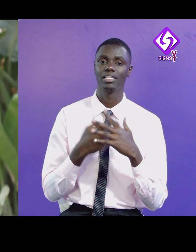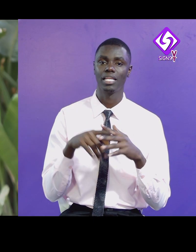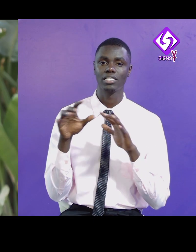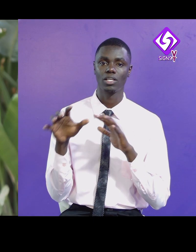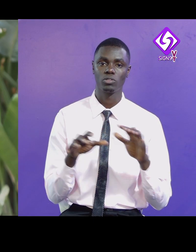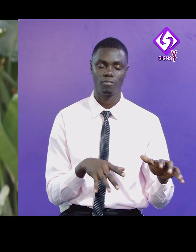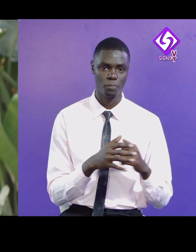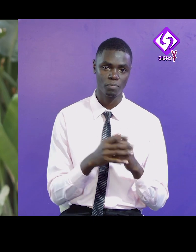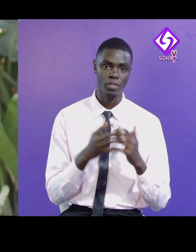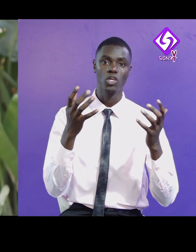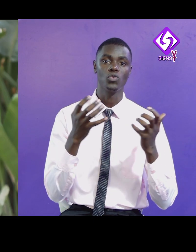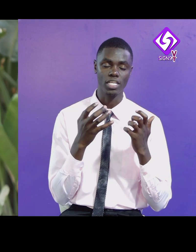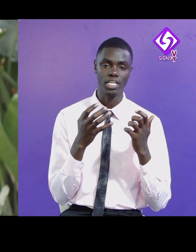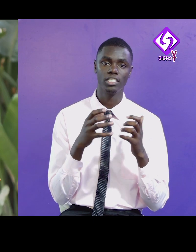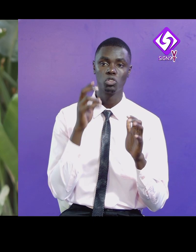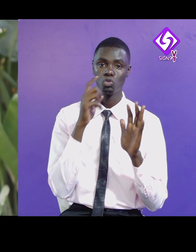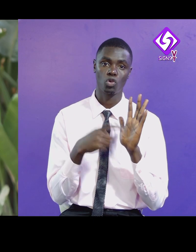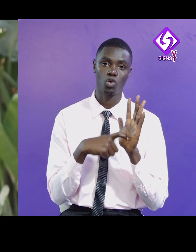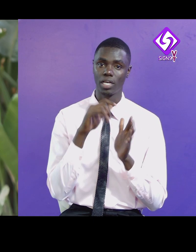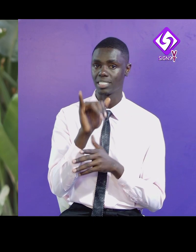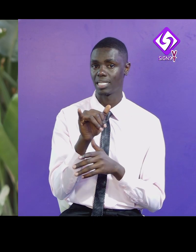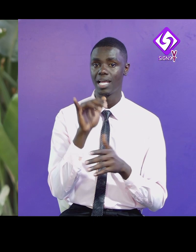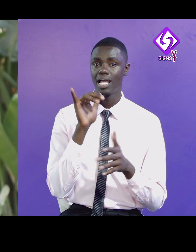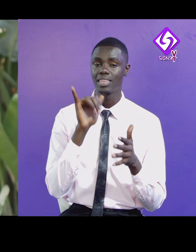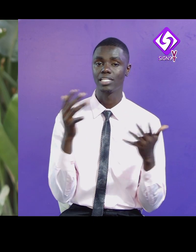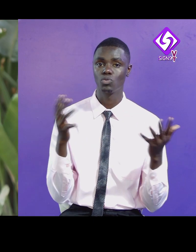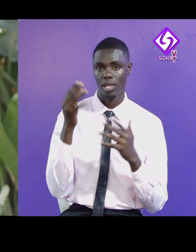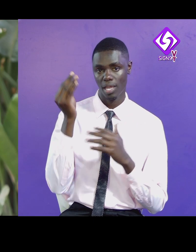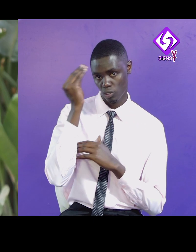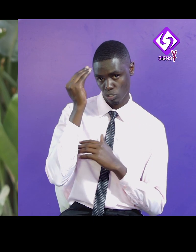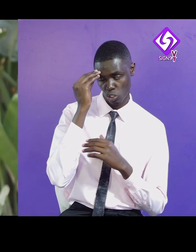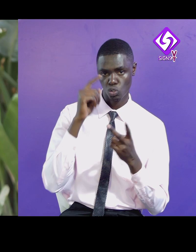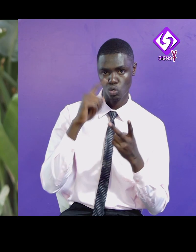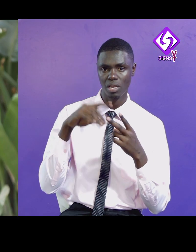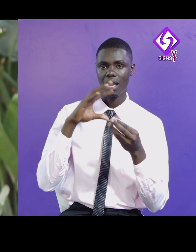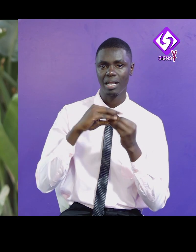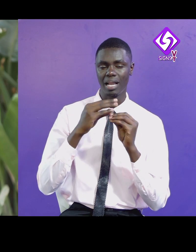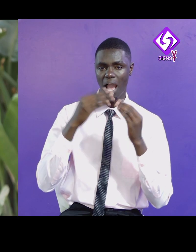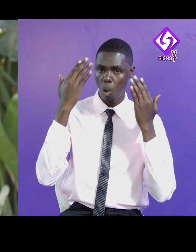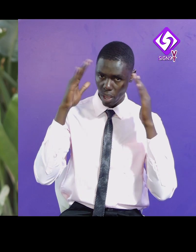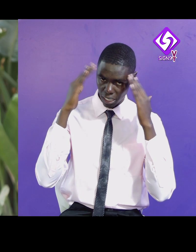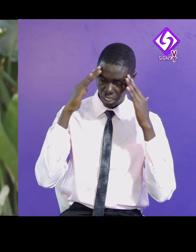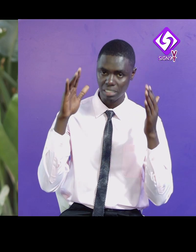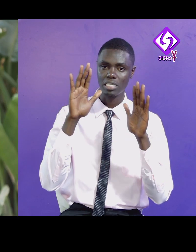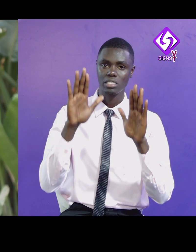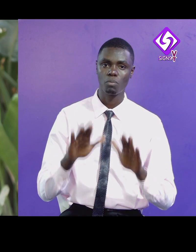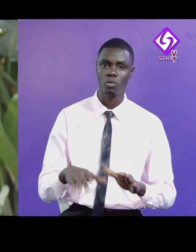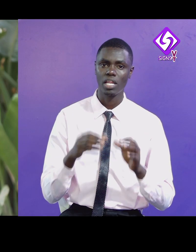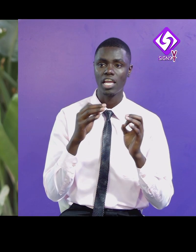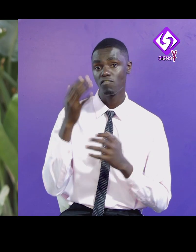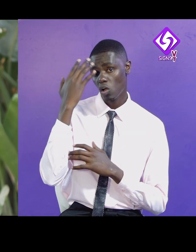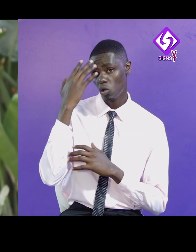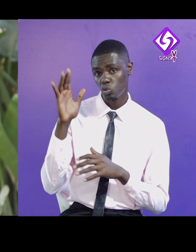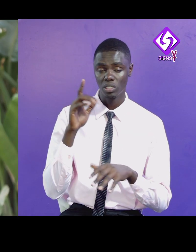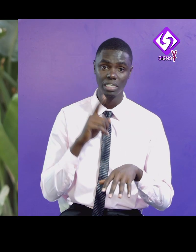suffer. And you need to be able to recognize that. And that's where education and awareness comes in. Because if you don't